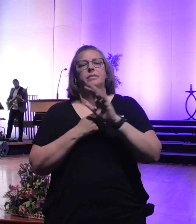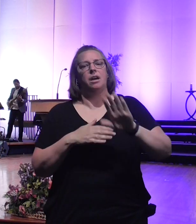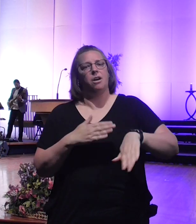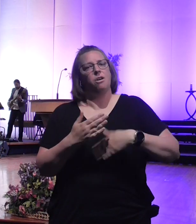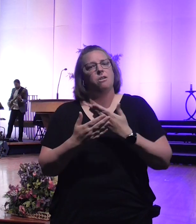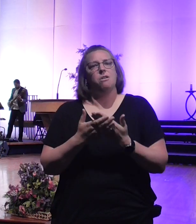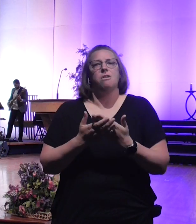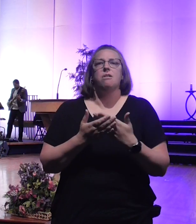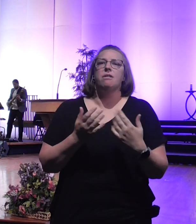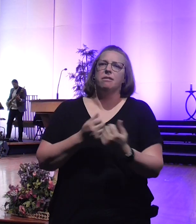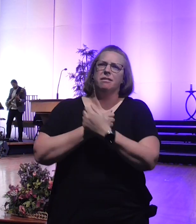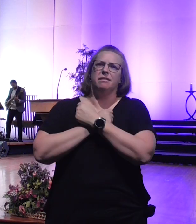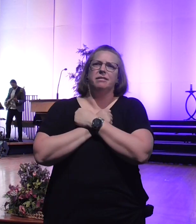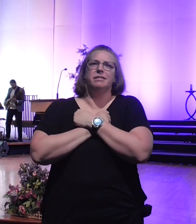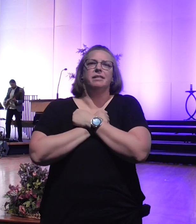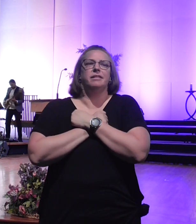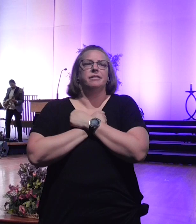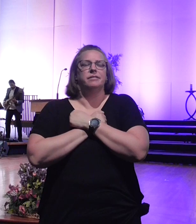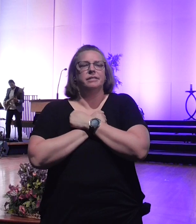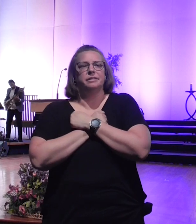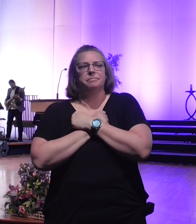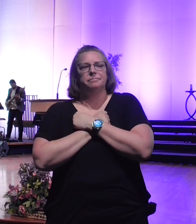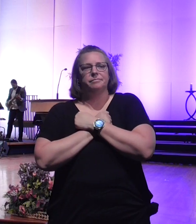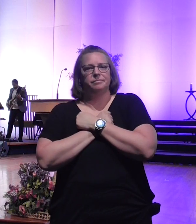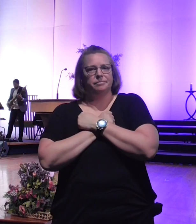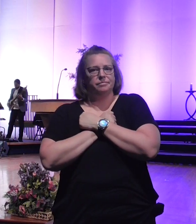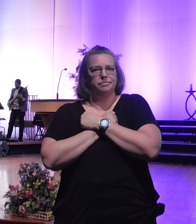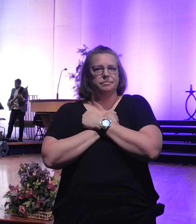all the love,